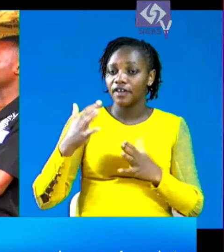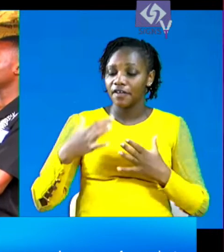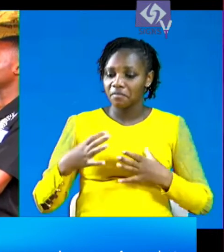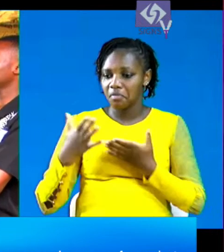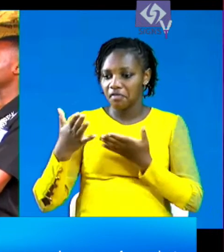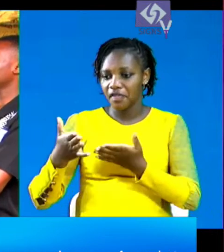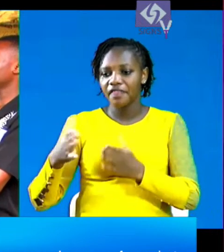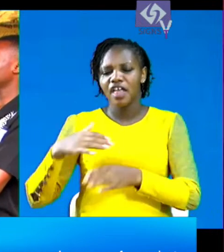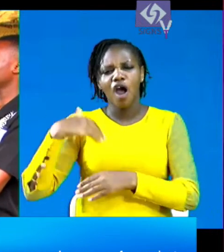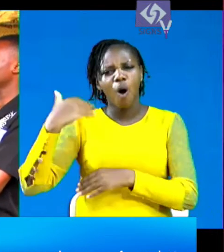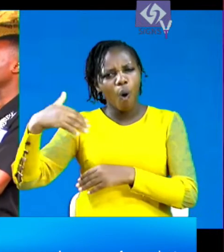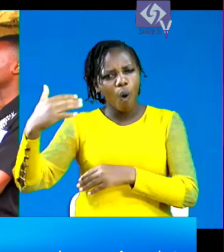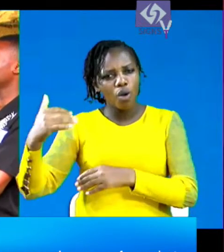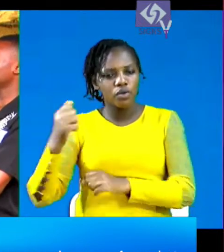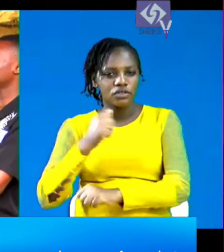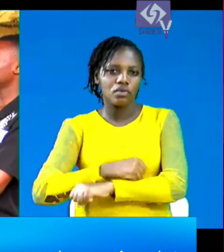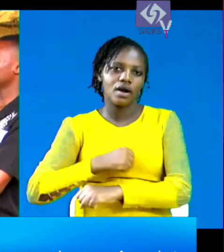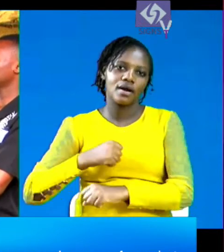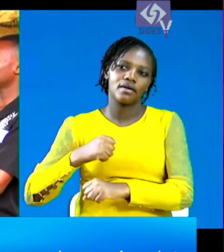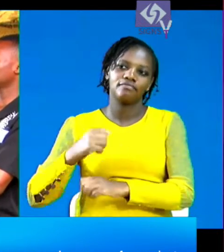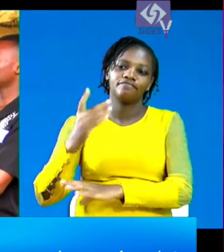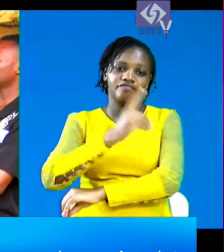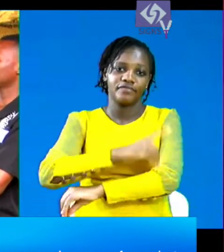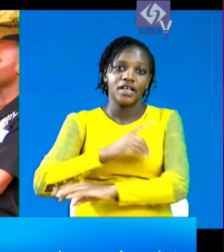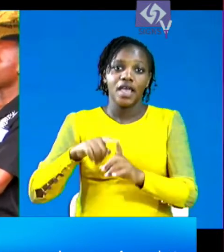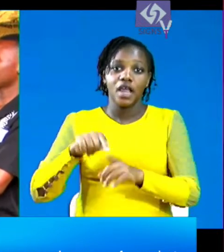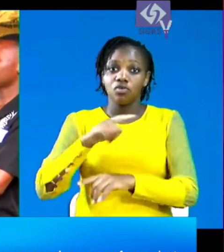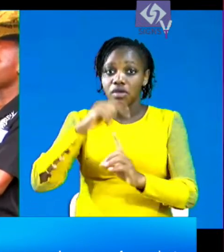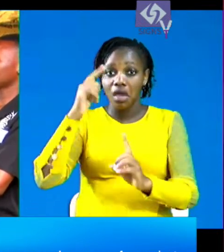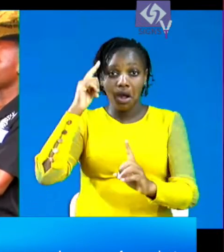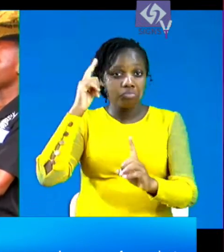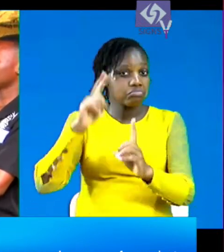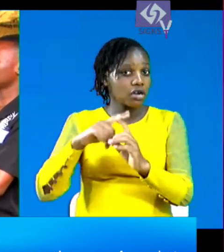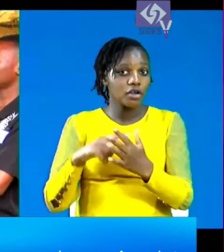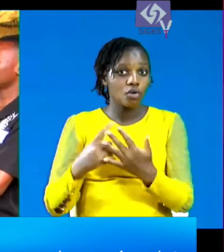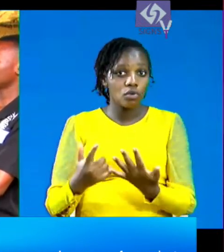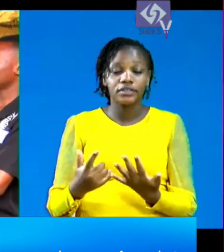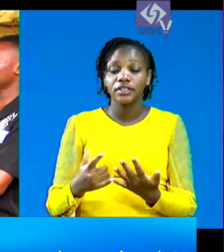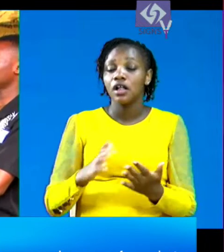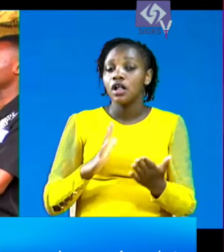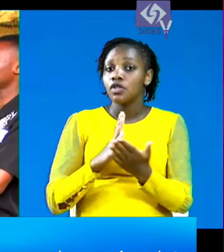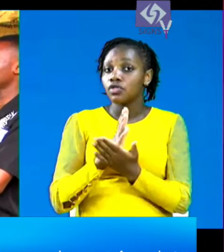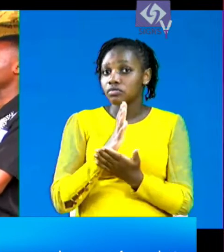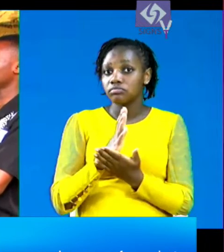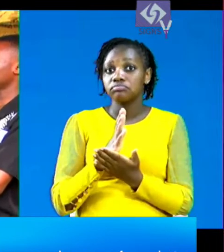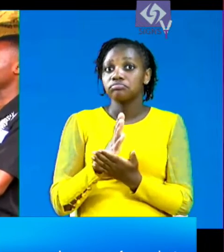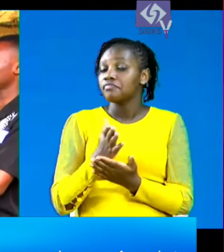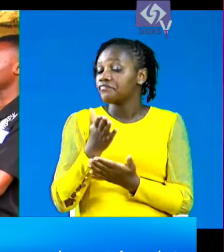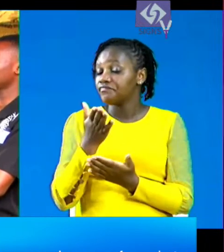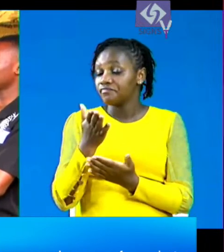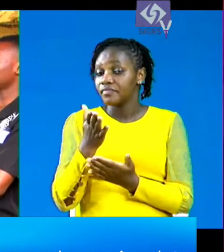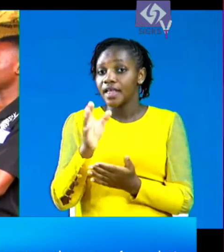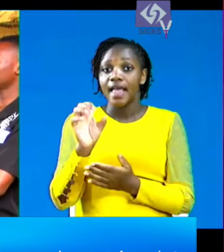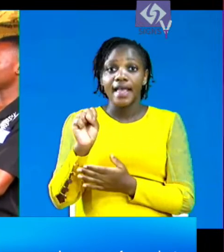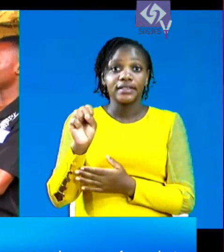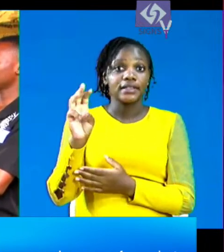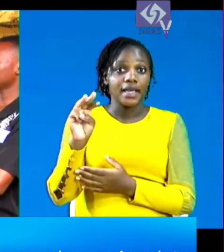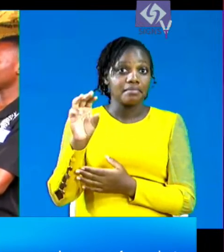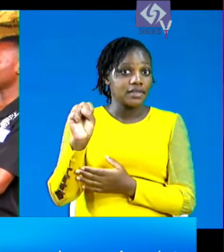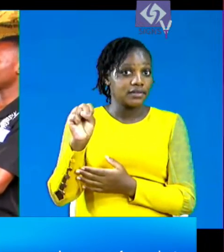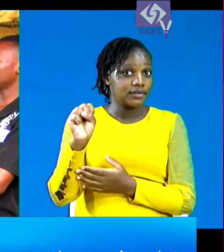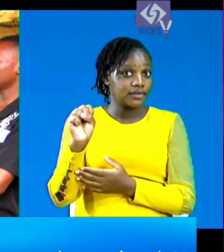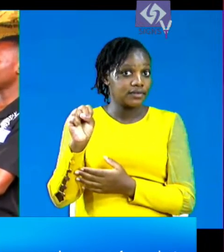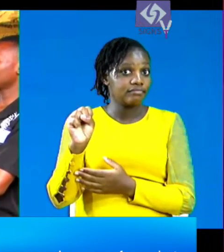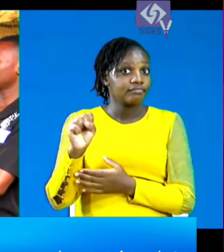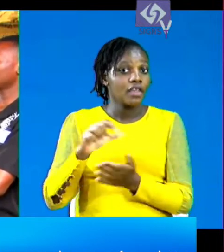on a daily basis. And we are intending as a committee to ensure that through the micro, small and medium enterprises, that the local